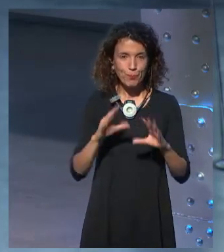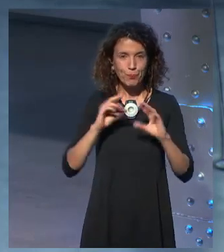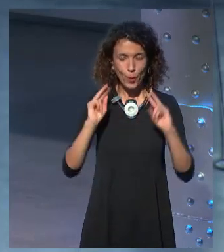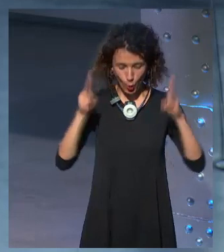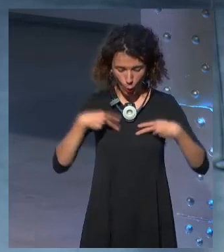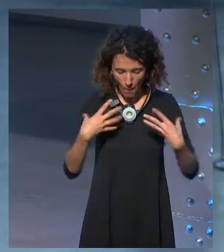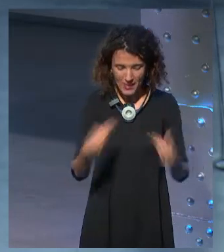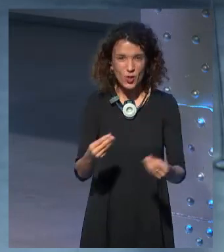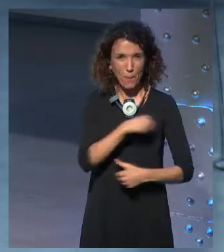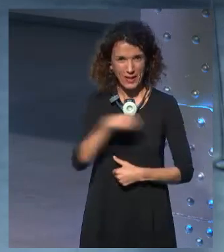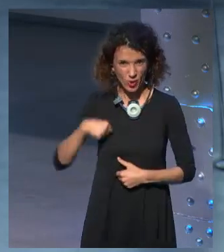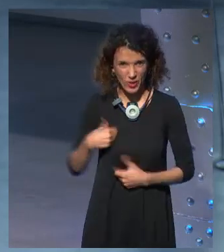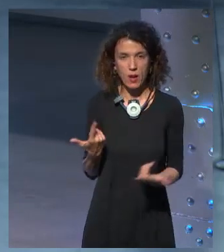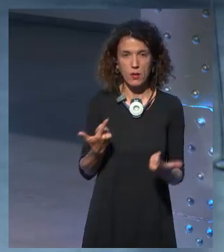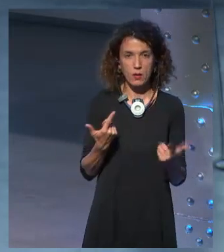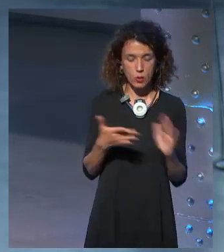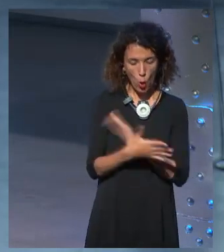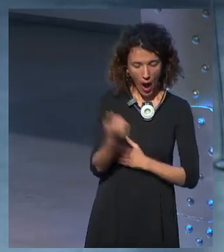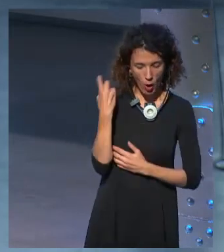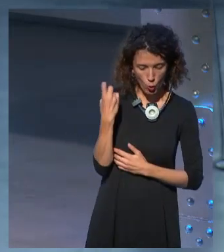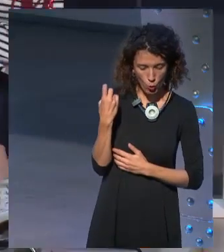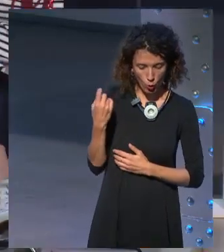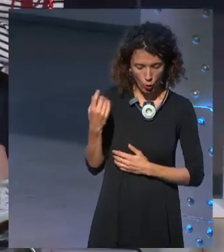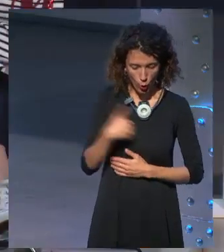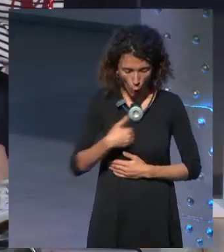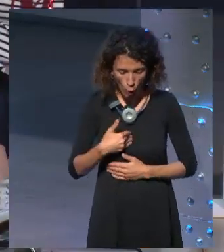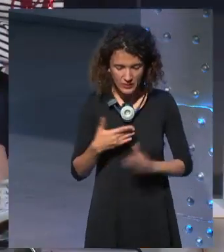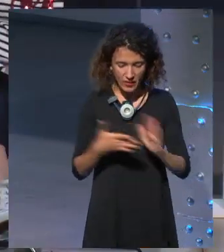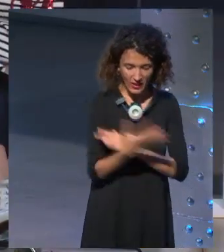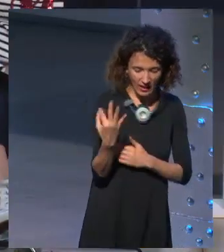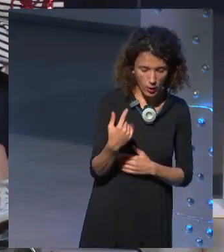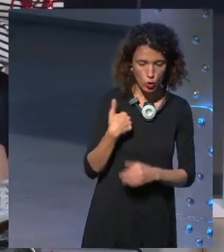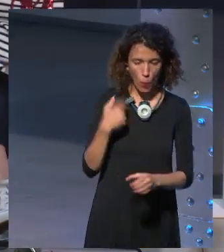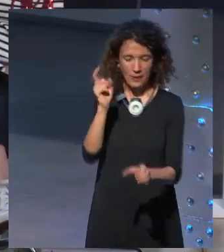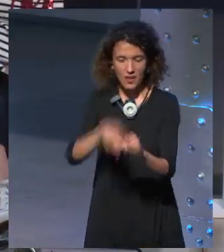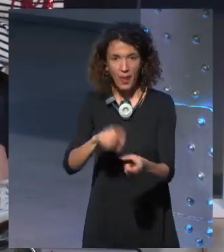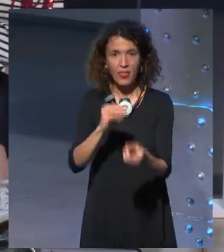means to be a learner, what it means to participate in the shift. And